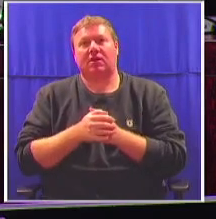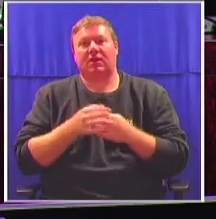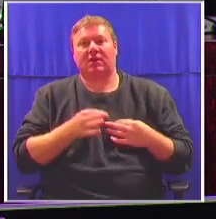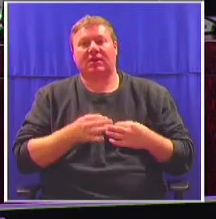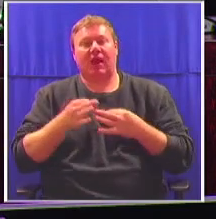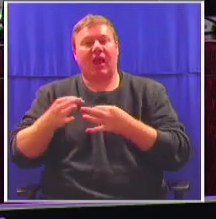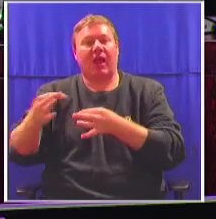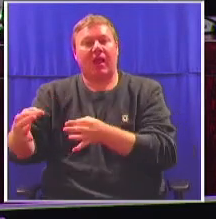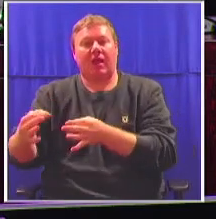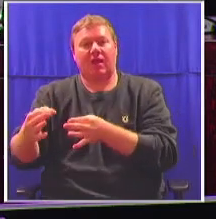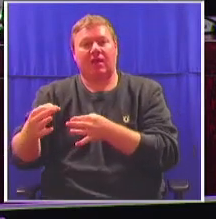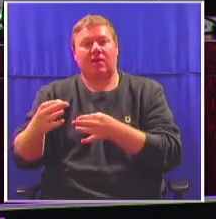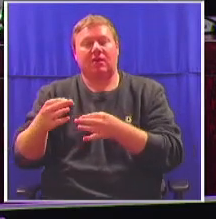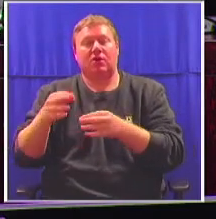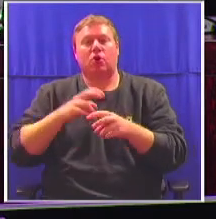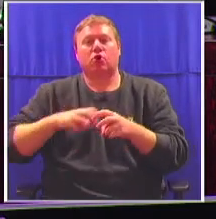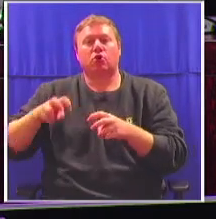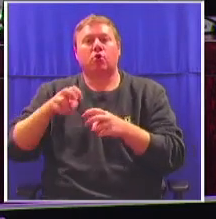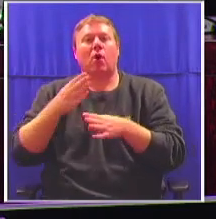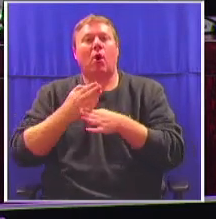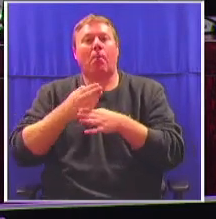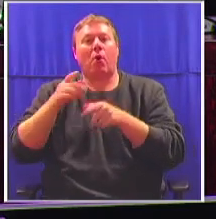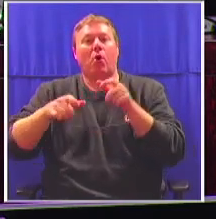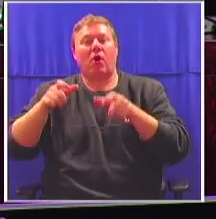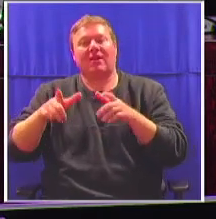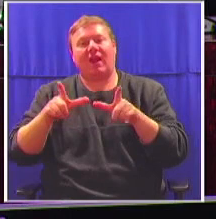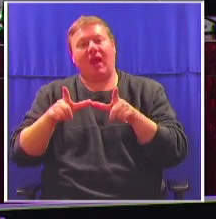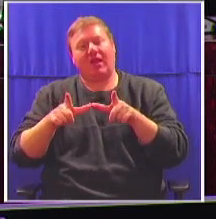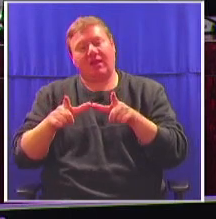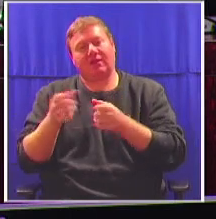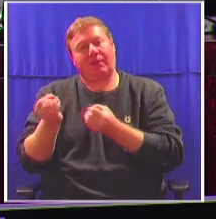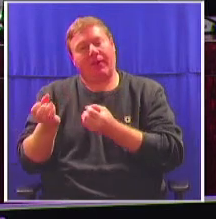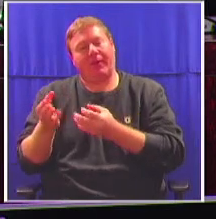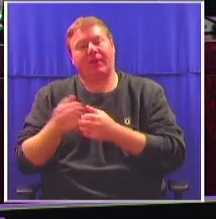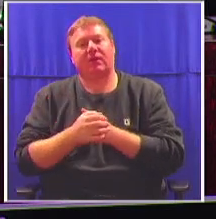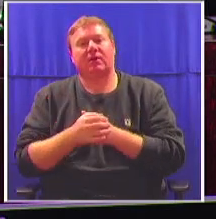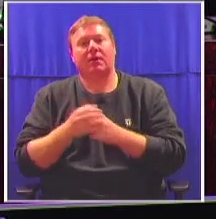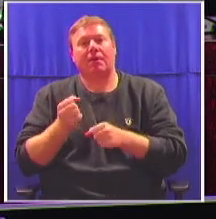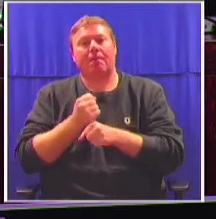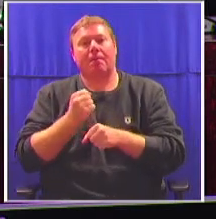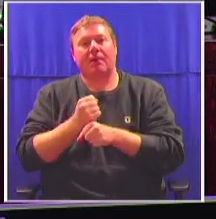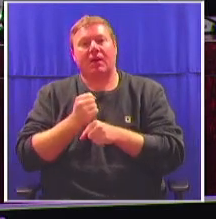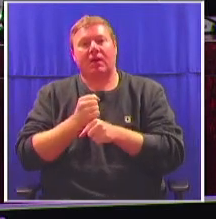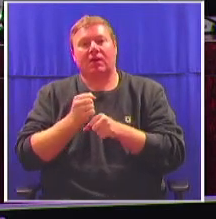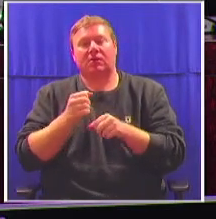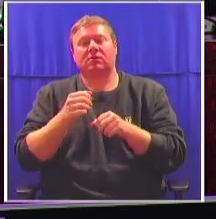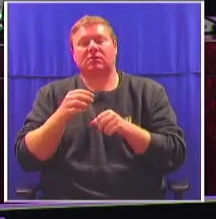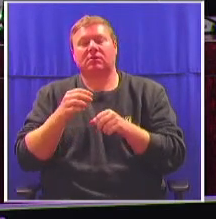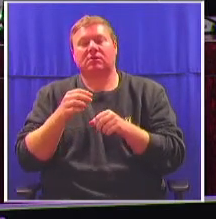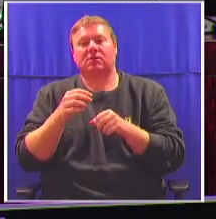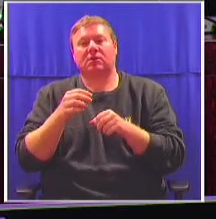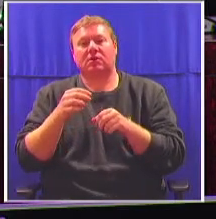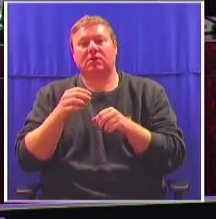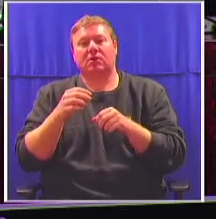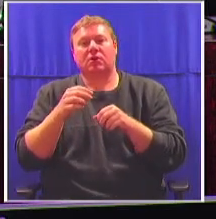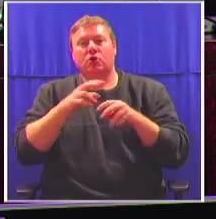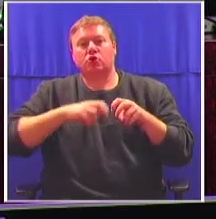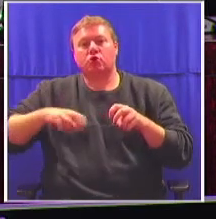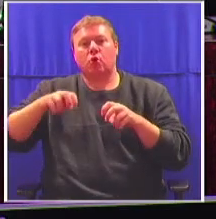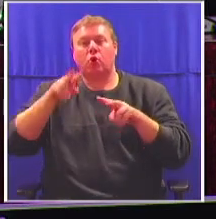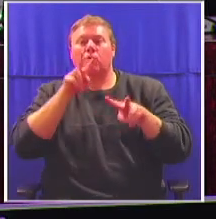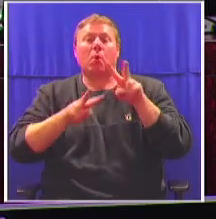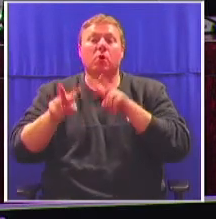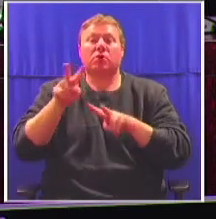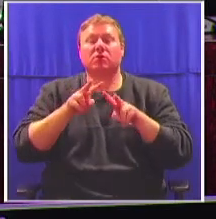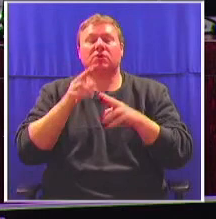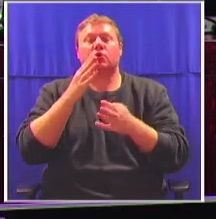tour operator licenses and training tourism monitors to improve tourist safety in